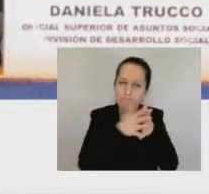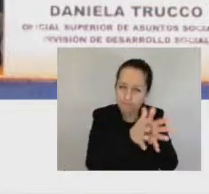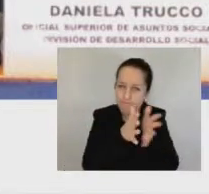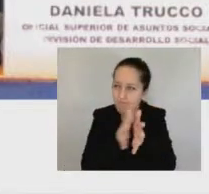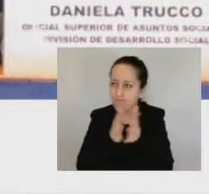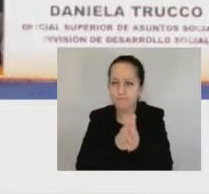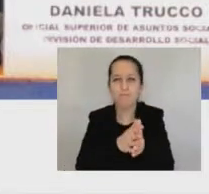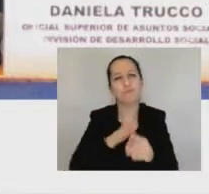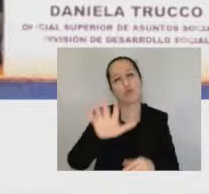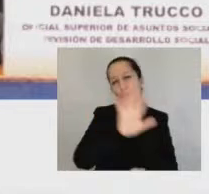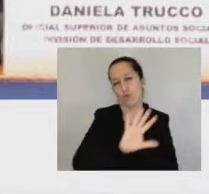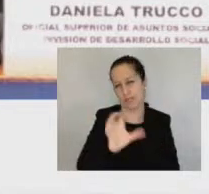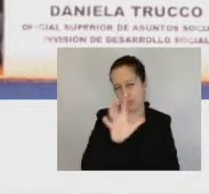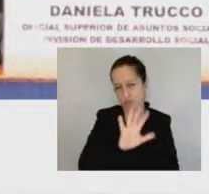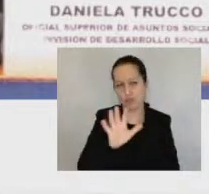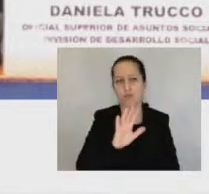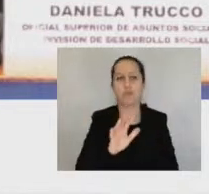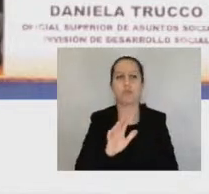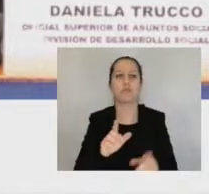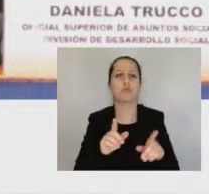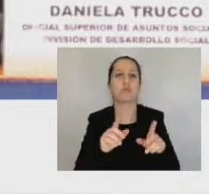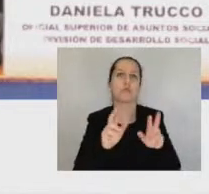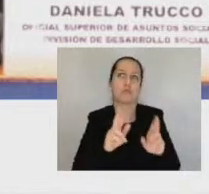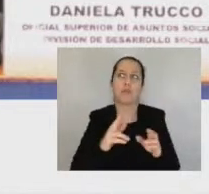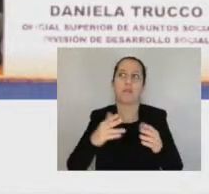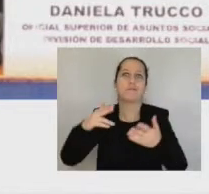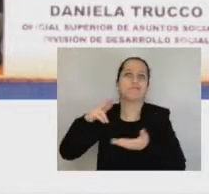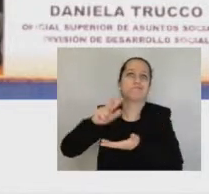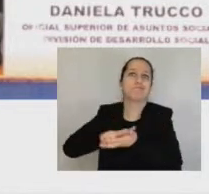have been recommending for the region